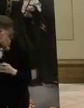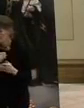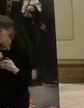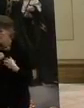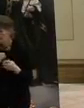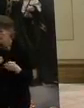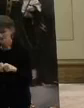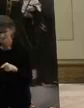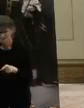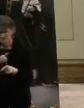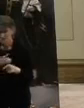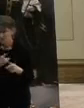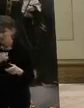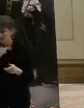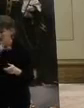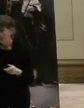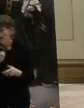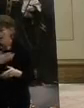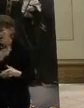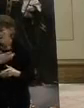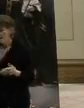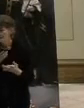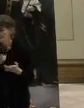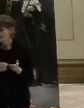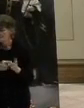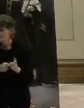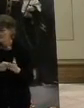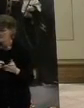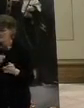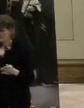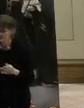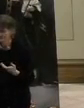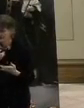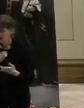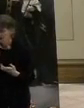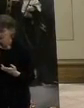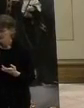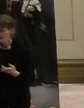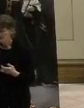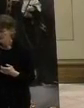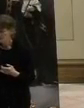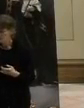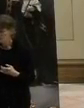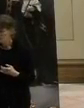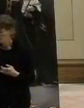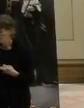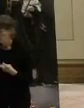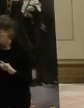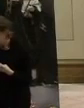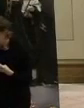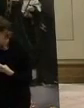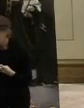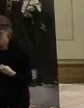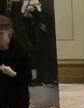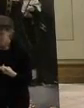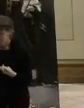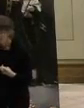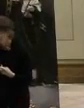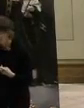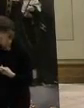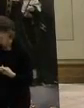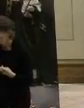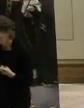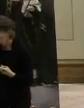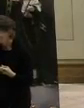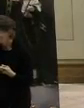guy? I can't believe he's making the decisions he's doing. What kind of a Pope do we have? Look at the bishops. They got together and they're now